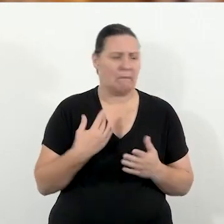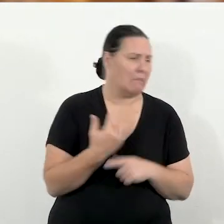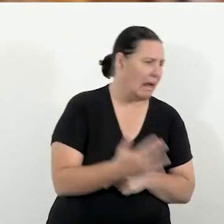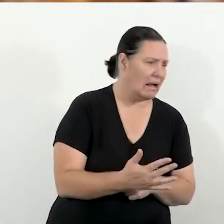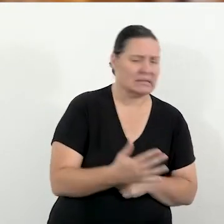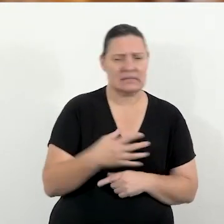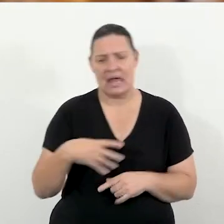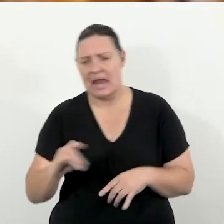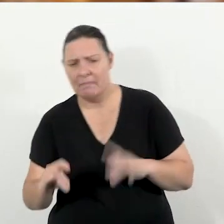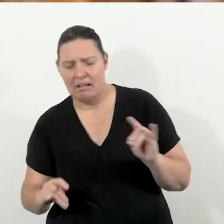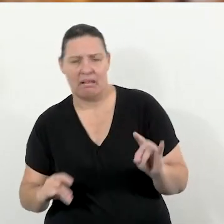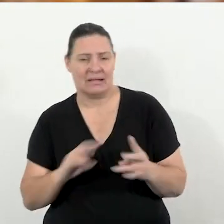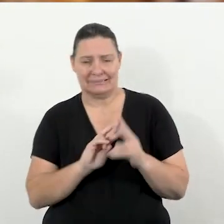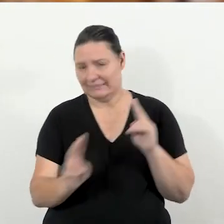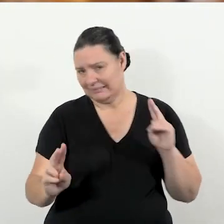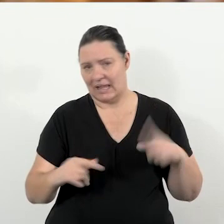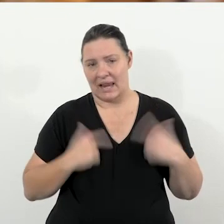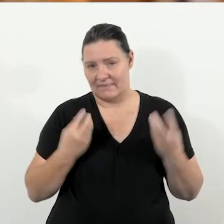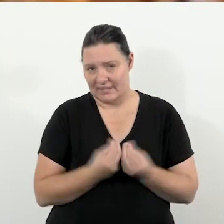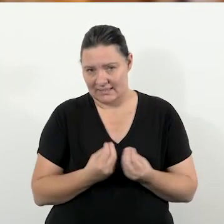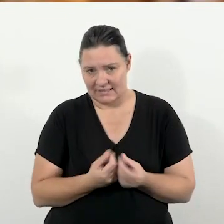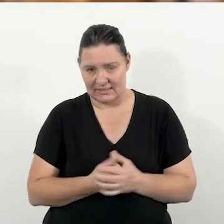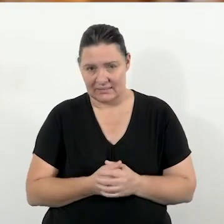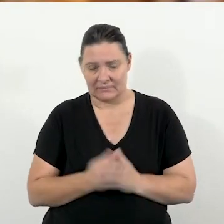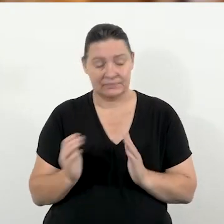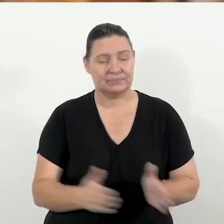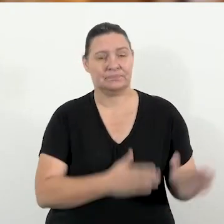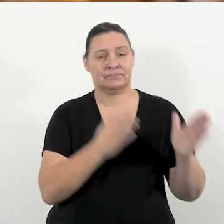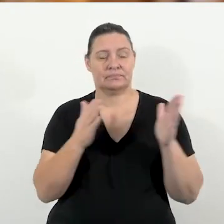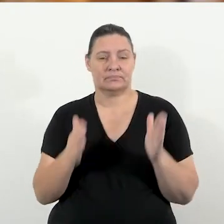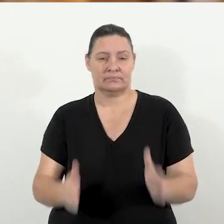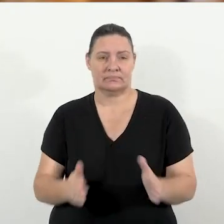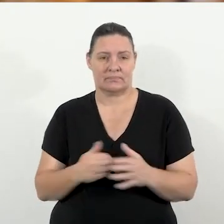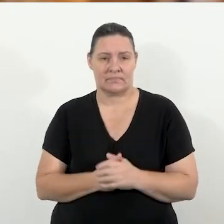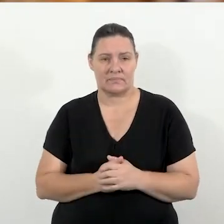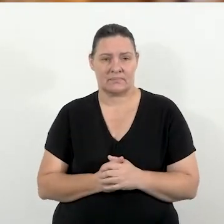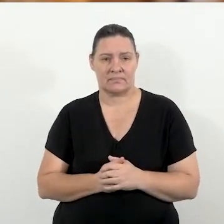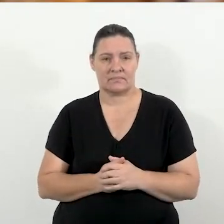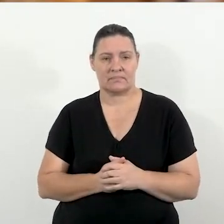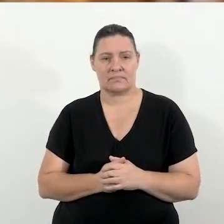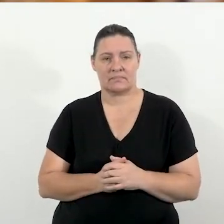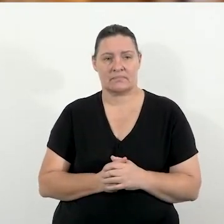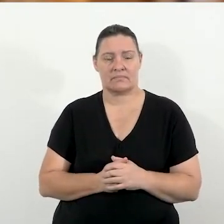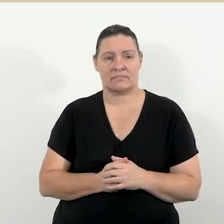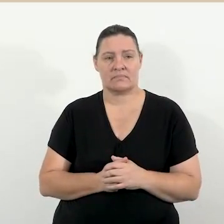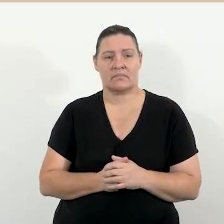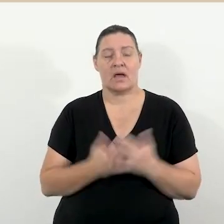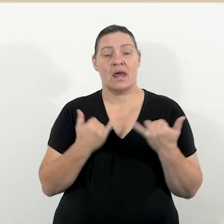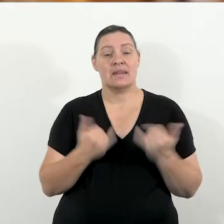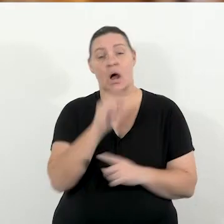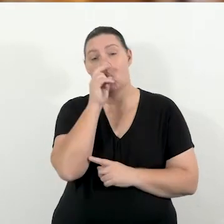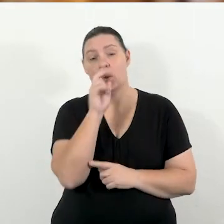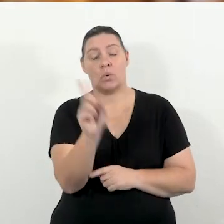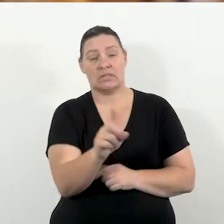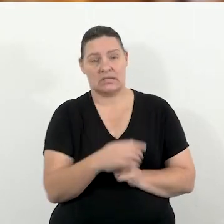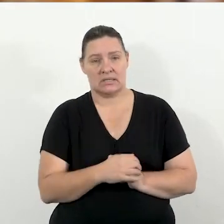as plants and animals, okay? Now let's move on to our next slide. We are now going